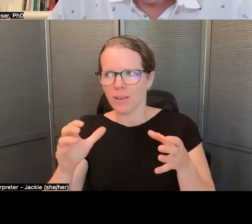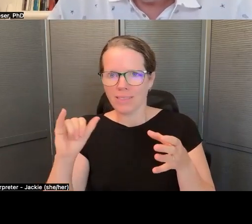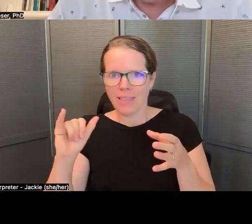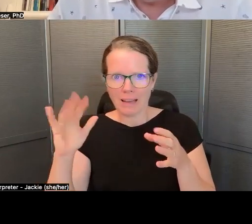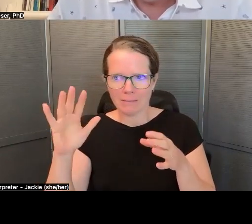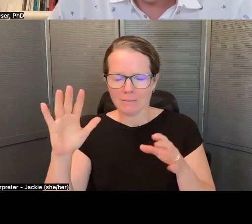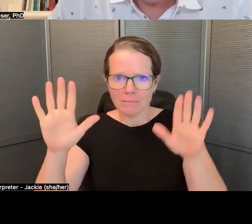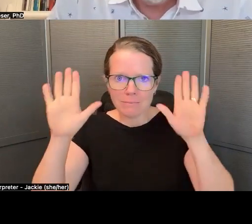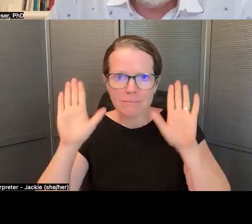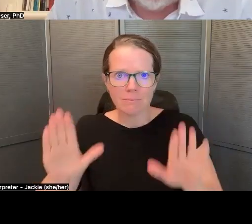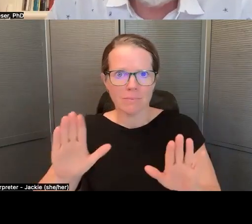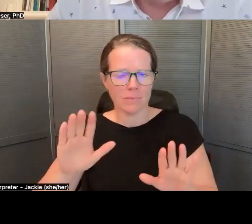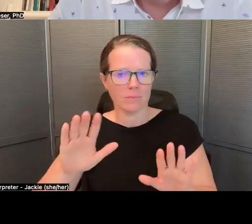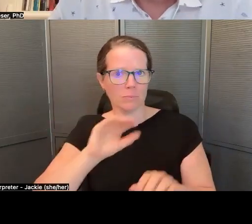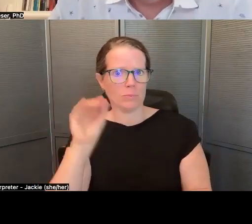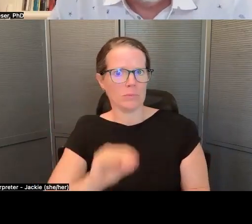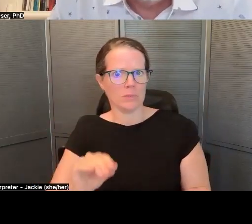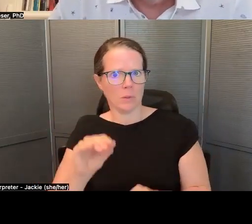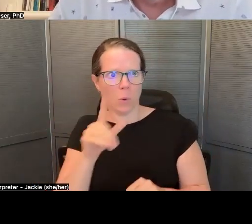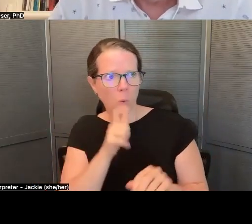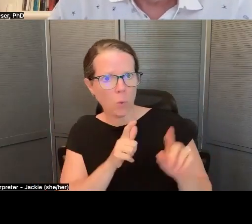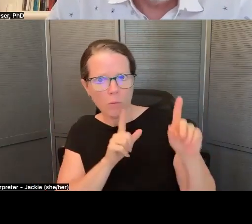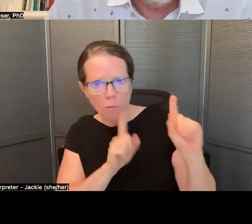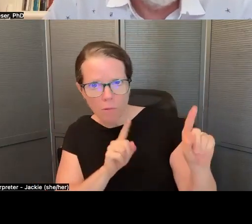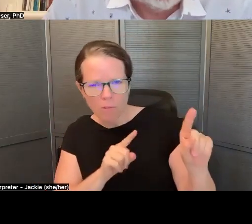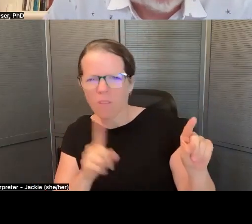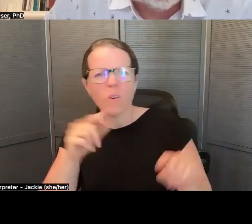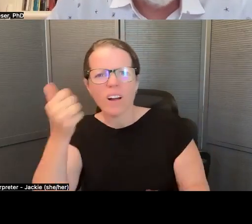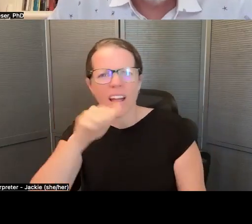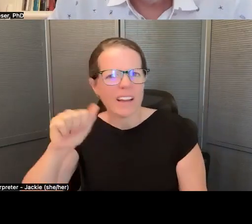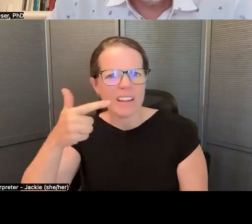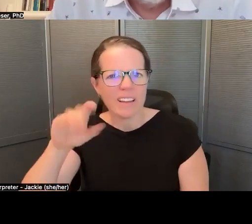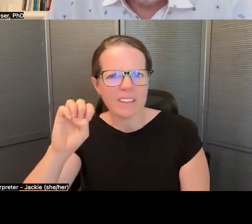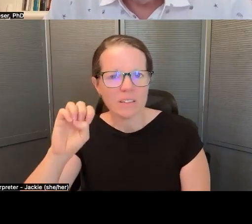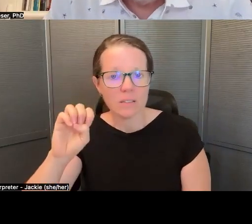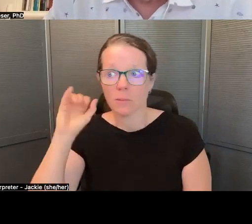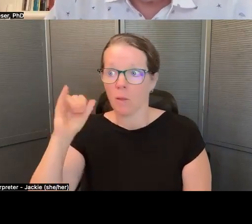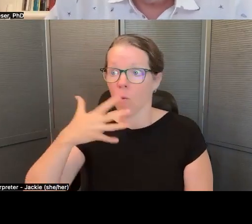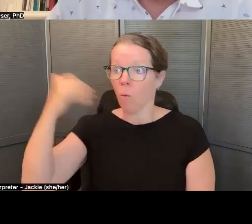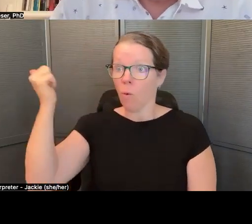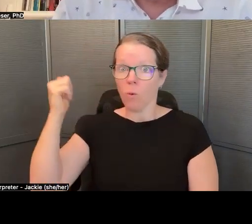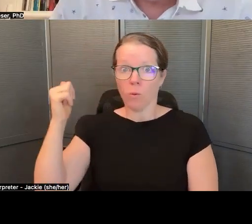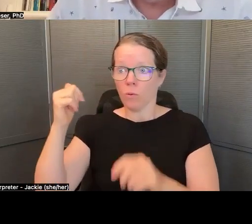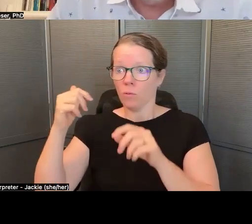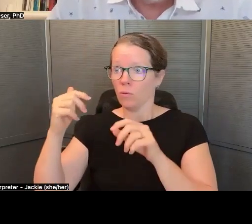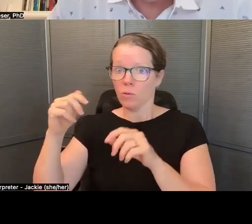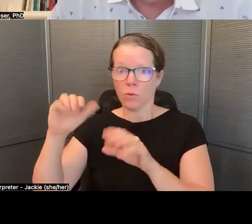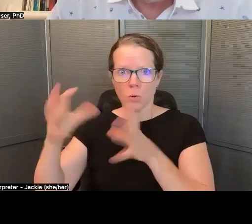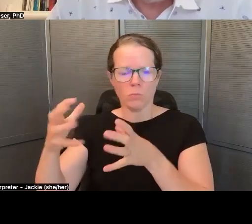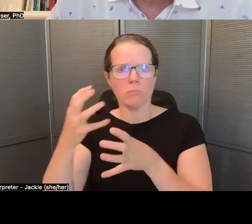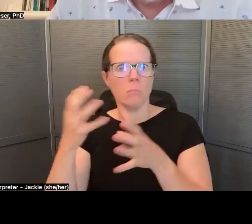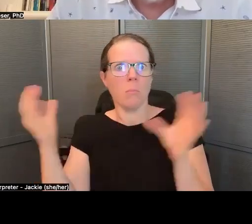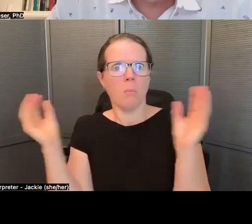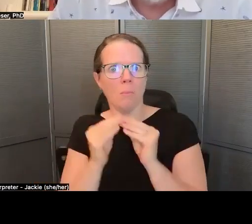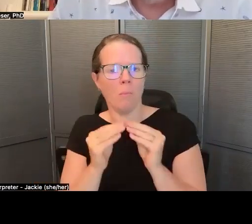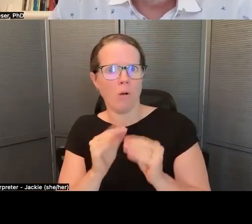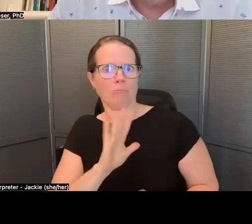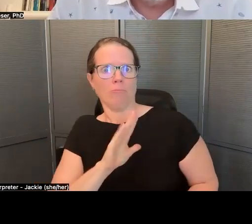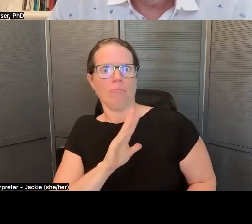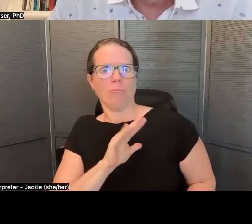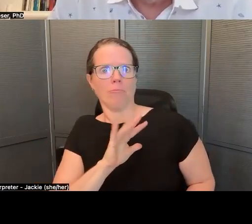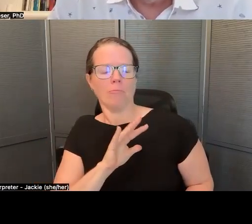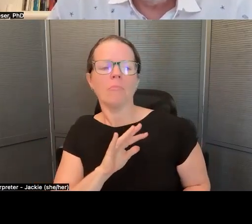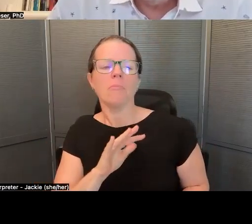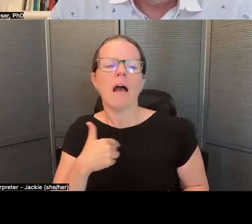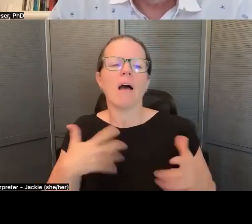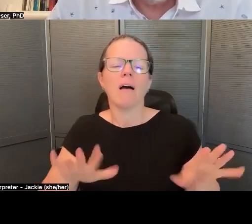attendance for any population, much less a somewhat older population. And then, as I indicated, we do try to provide makeup sessions